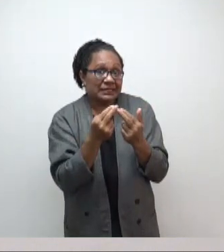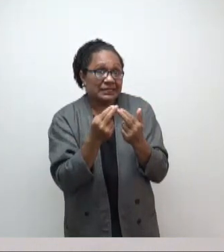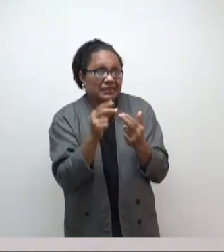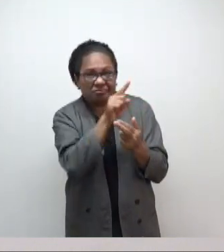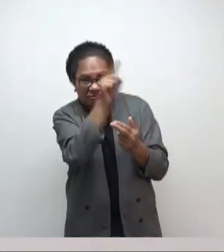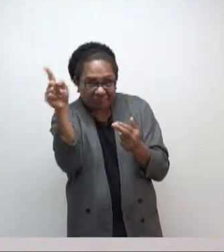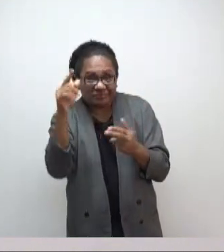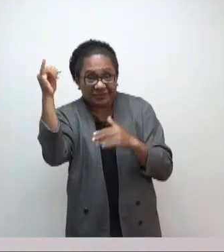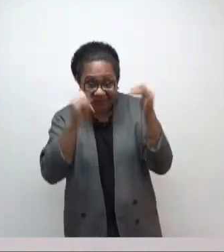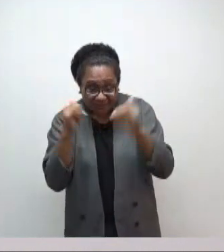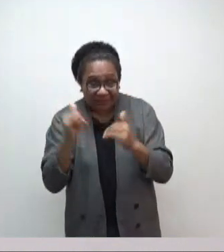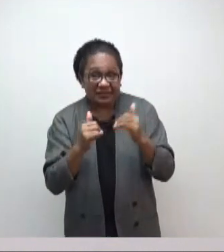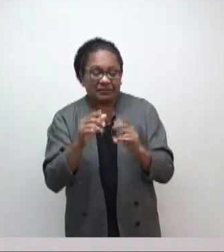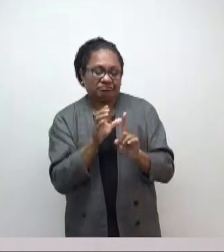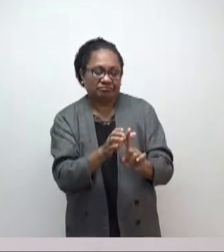diaspora.